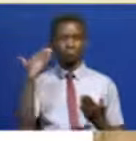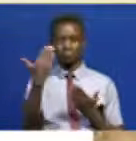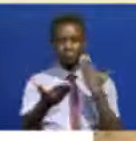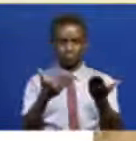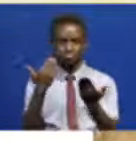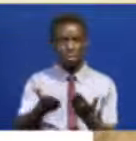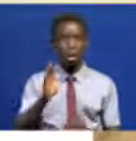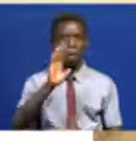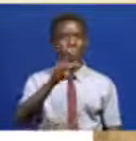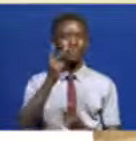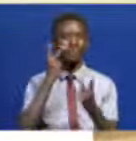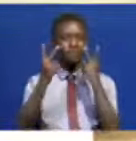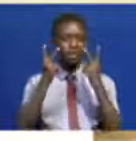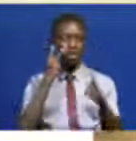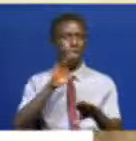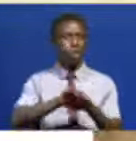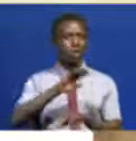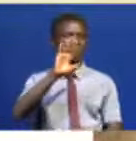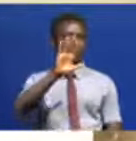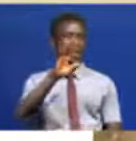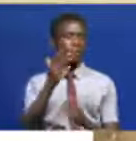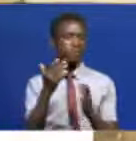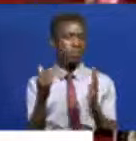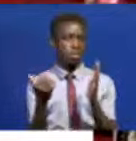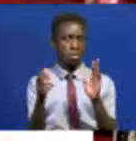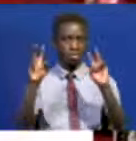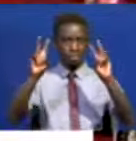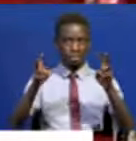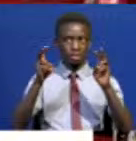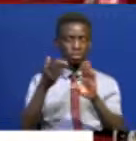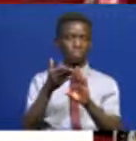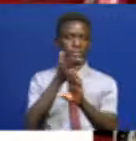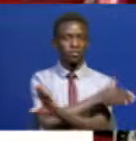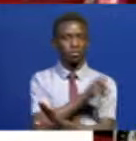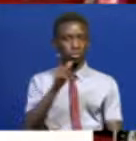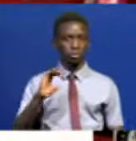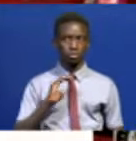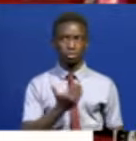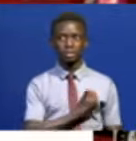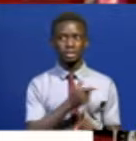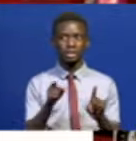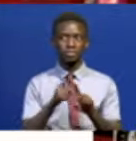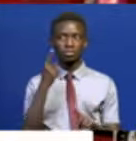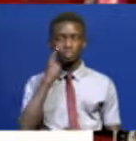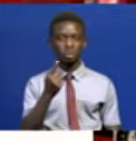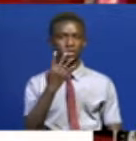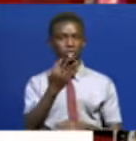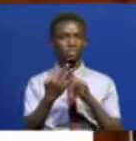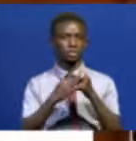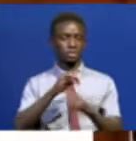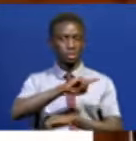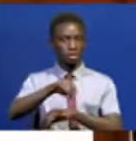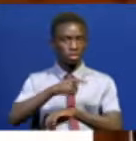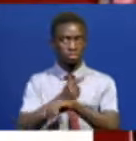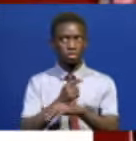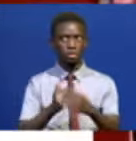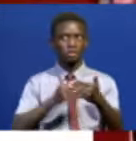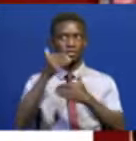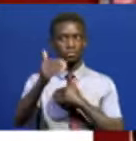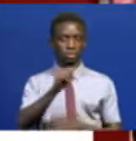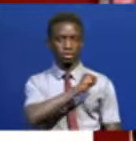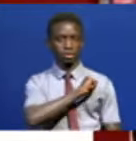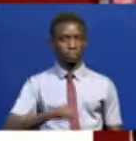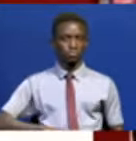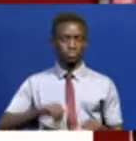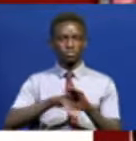views on five issues before the committee. The call coming barely 48 hours after the Senate in a special